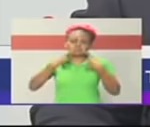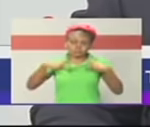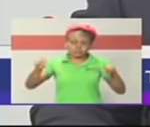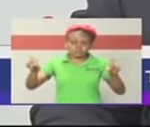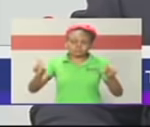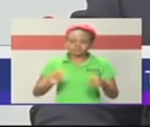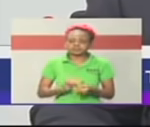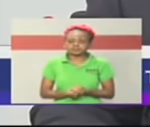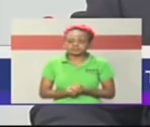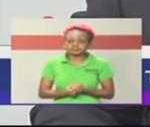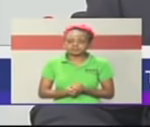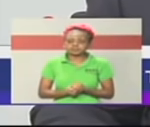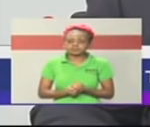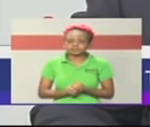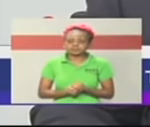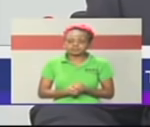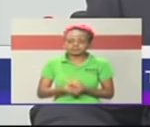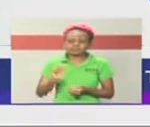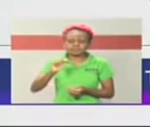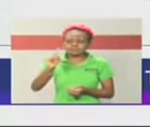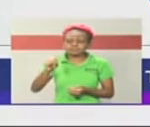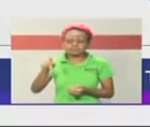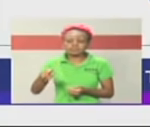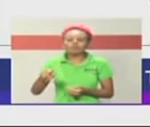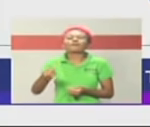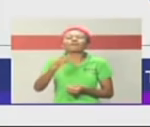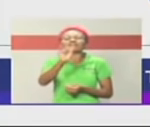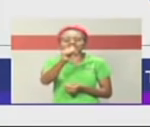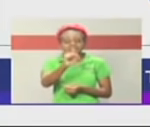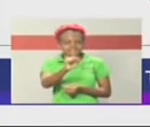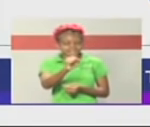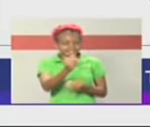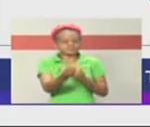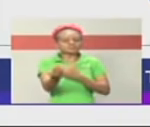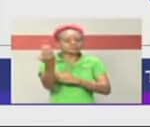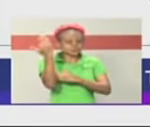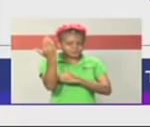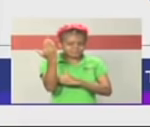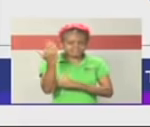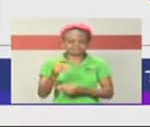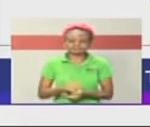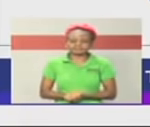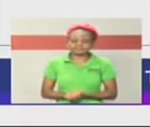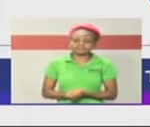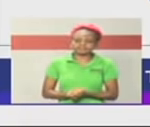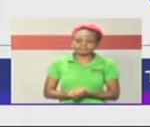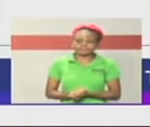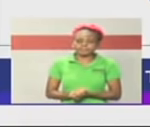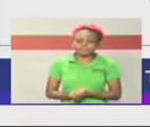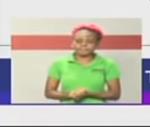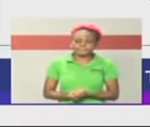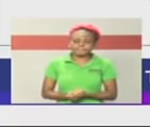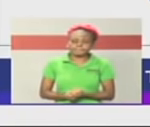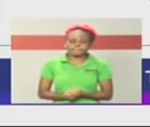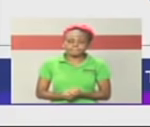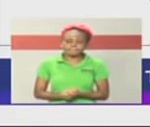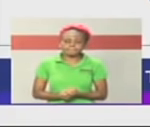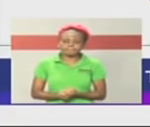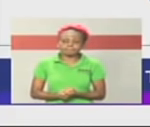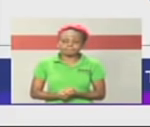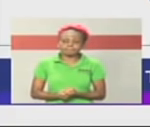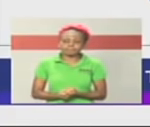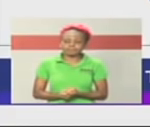AZP, are you there? Good morning, yes. Good morning. This is Juan Wayo calling from